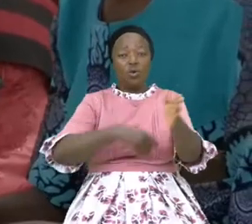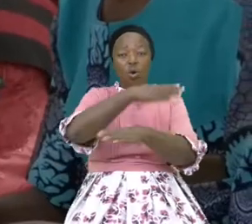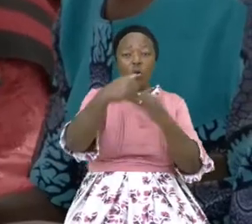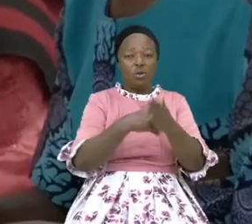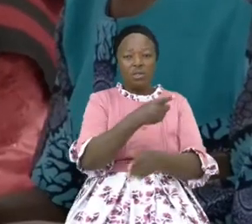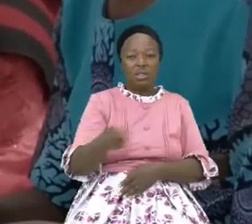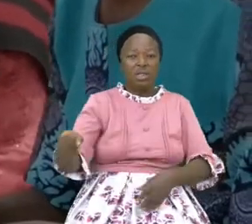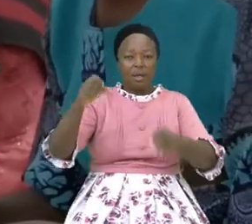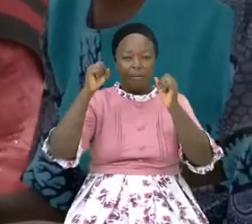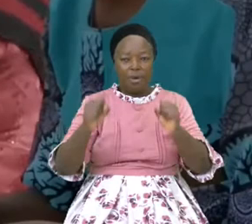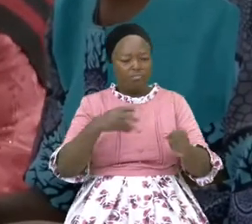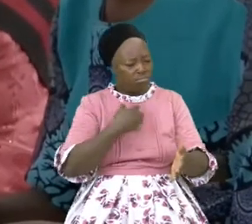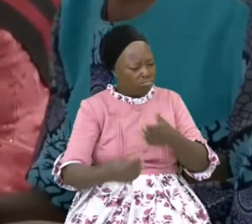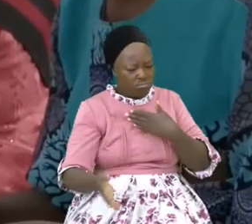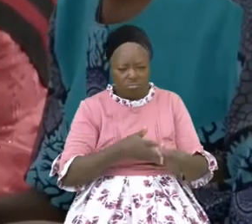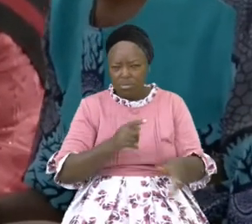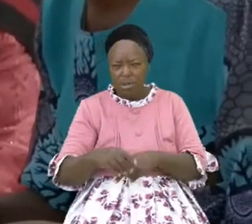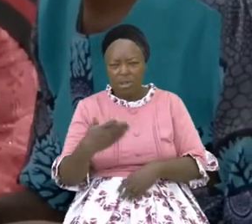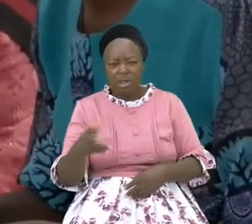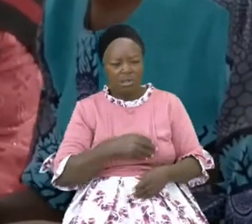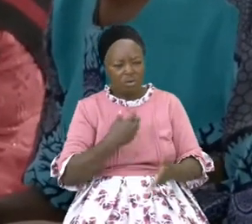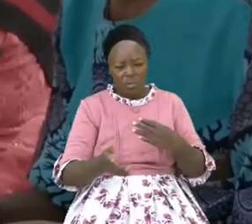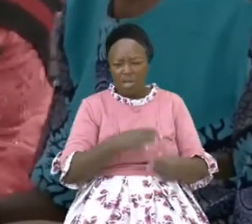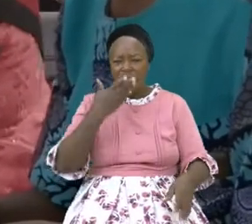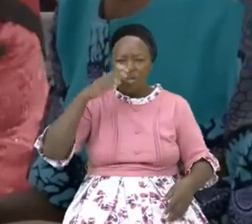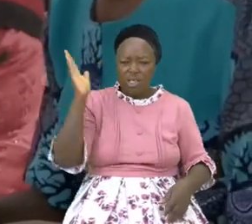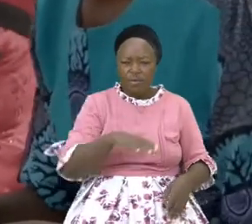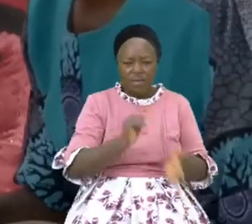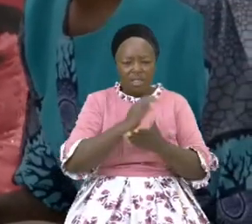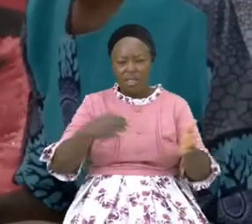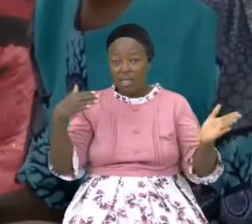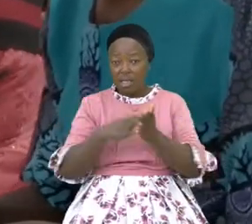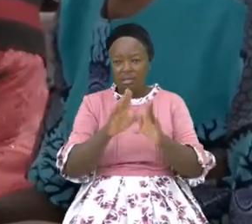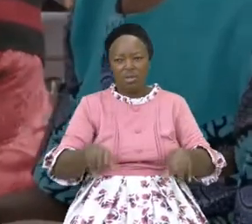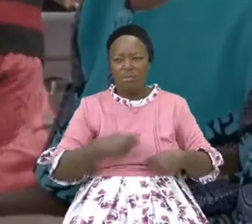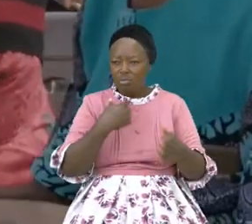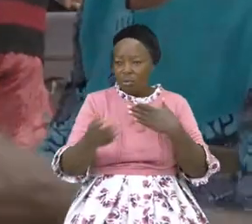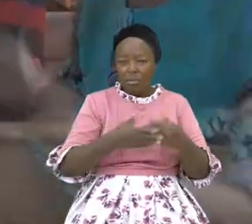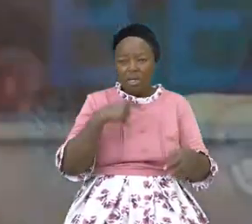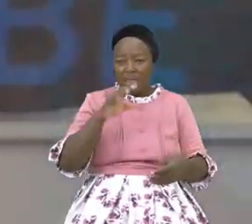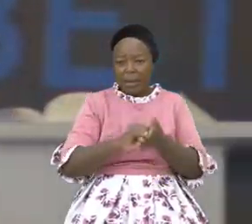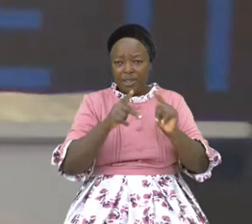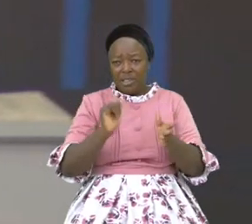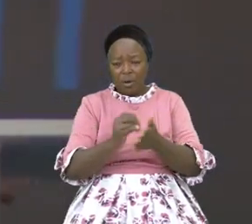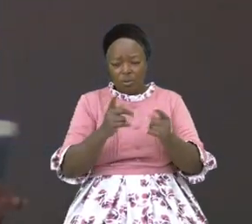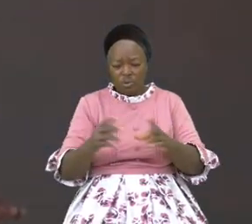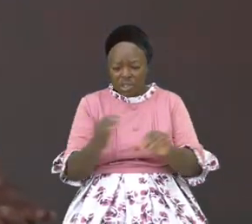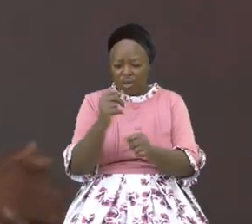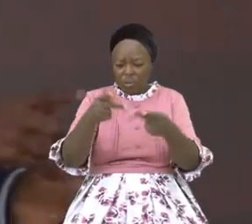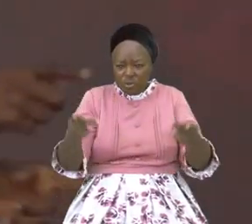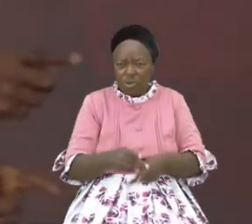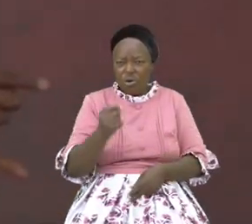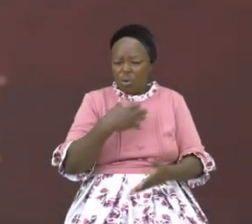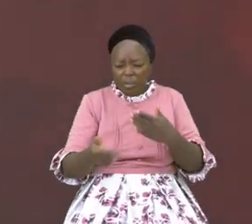Whatever conspiracy is against your life, whoever wants to take your position, whoever wants to take your